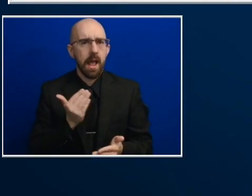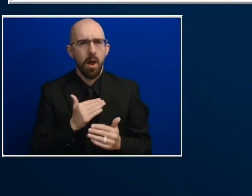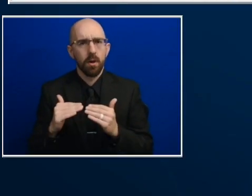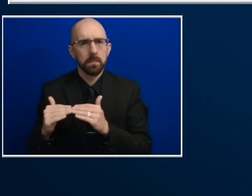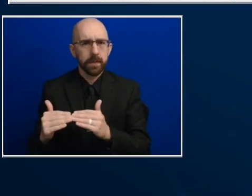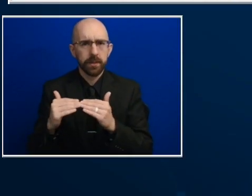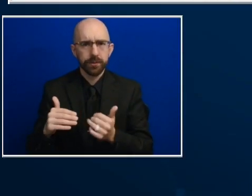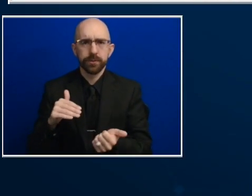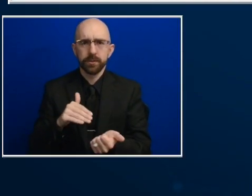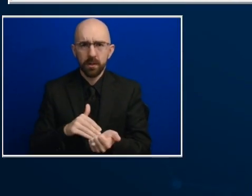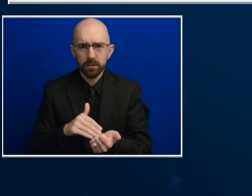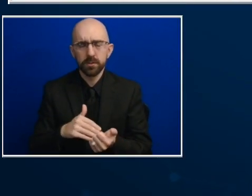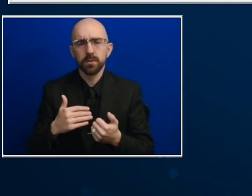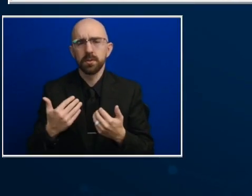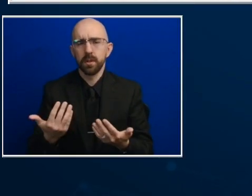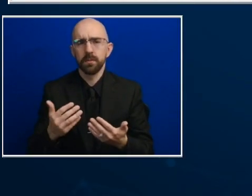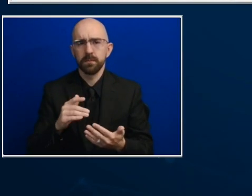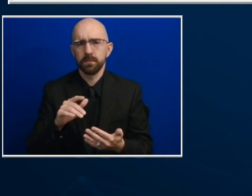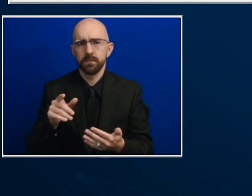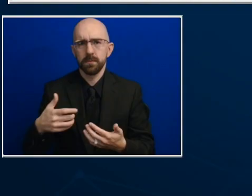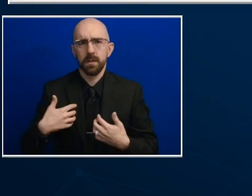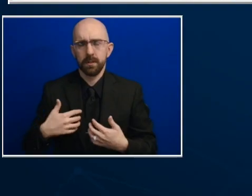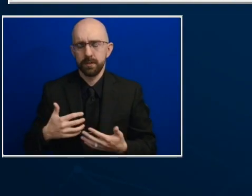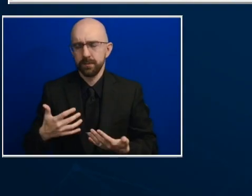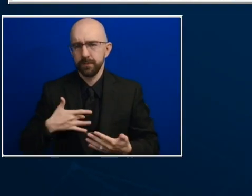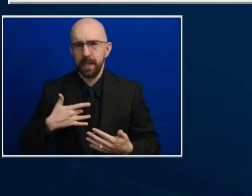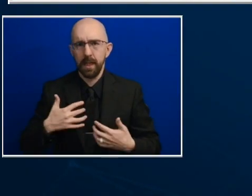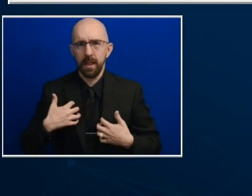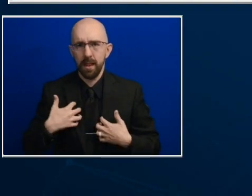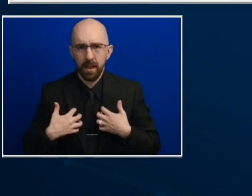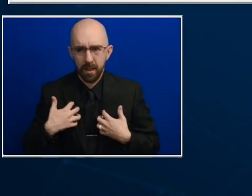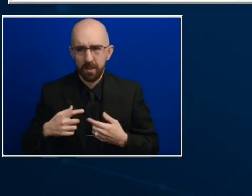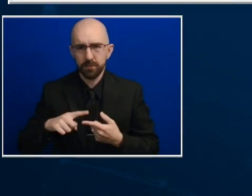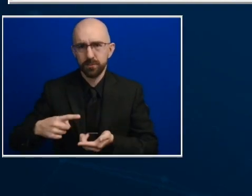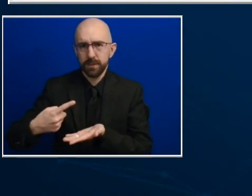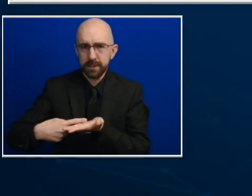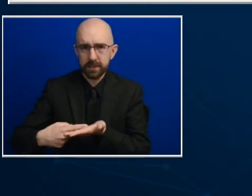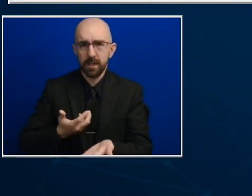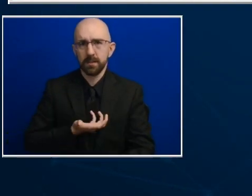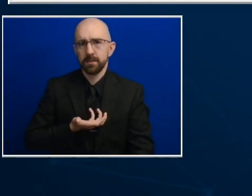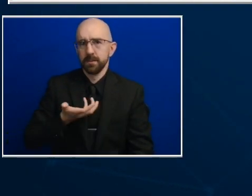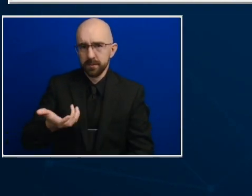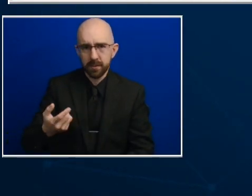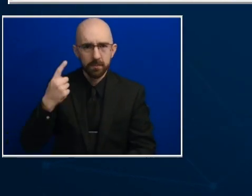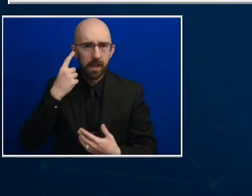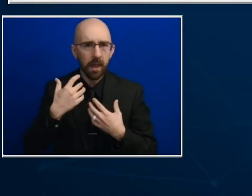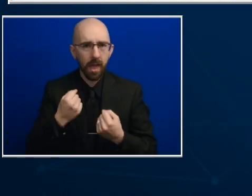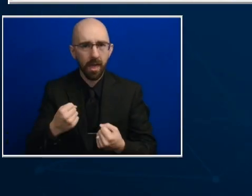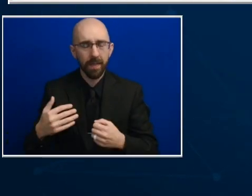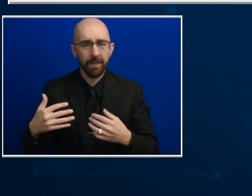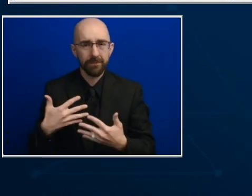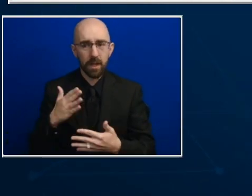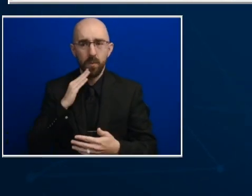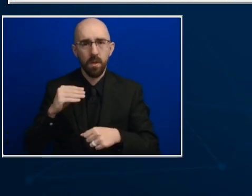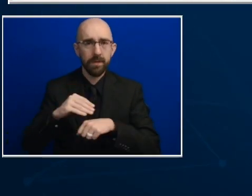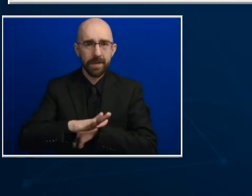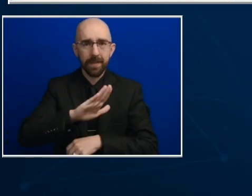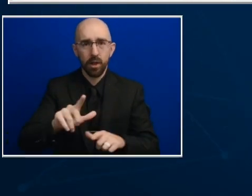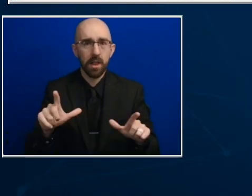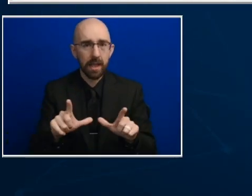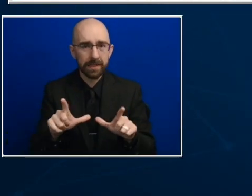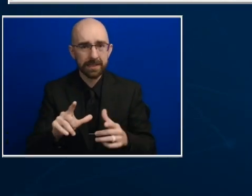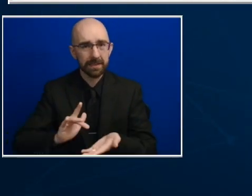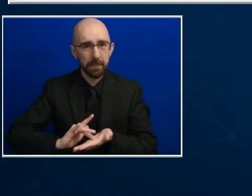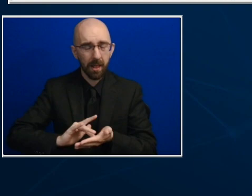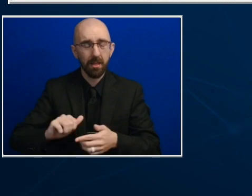physicians, are reluctant to discuss their mental health because they fear it will affect their medical license or how they interact with patients. Is